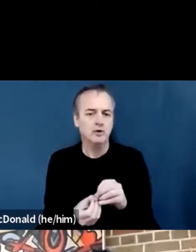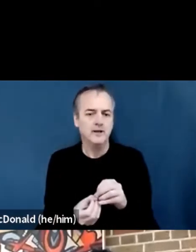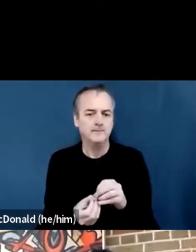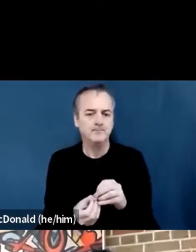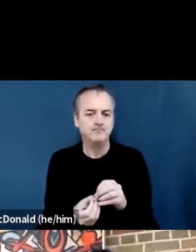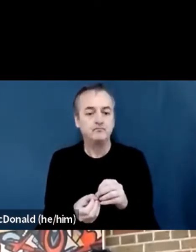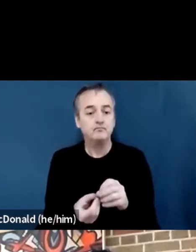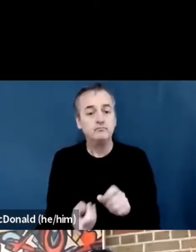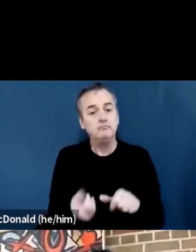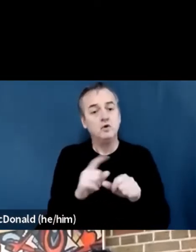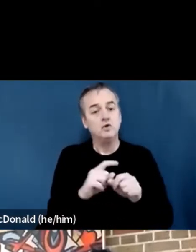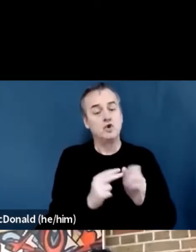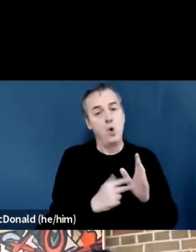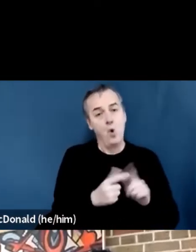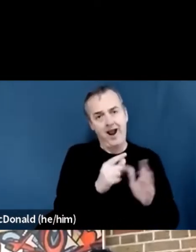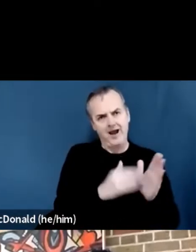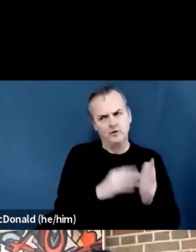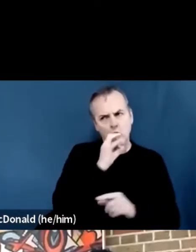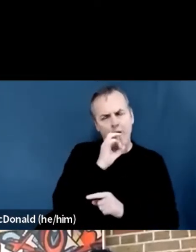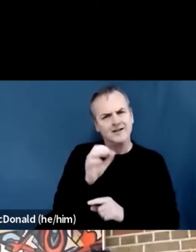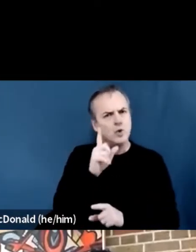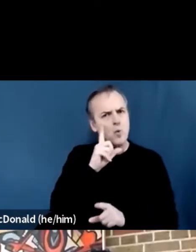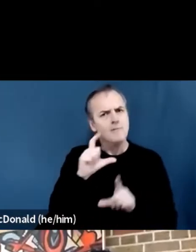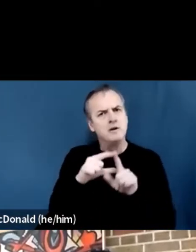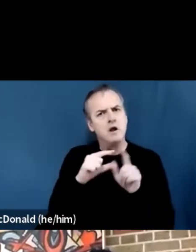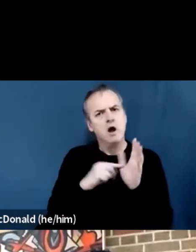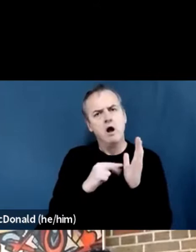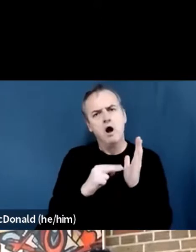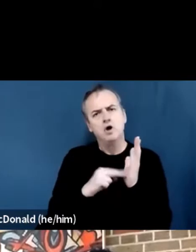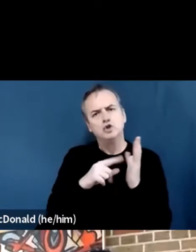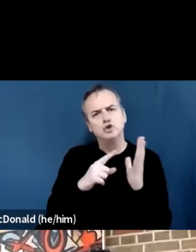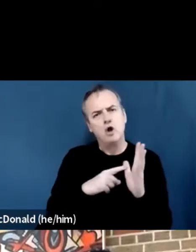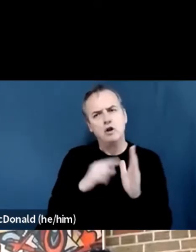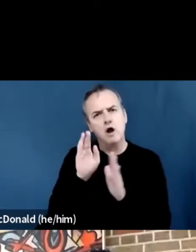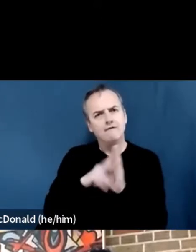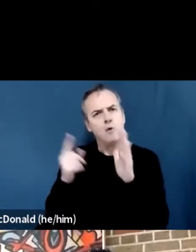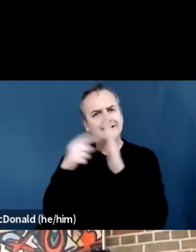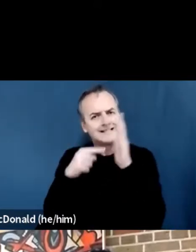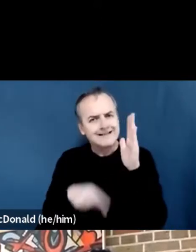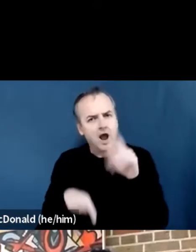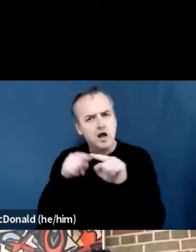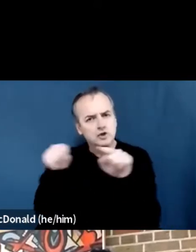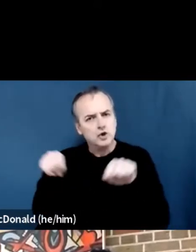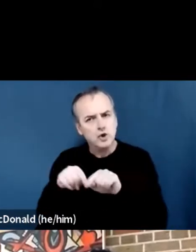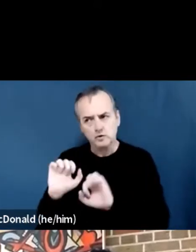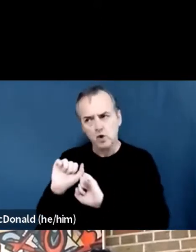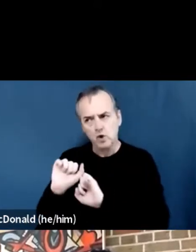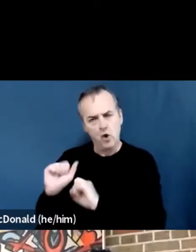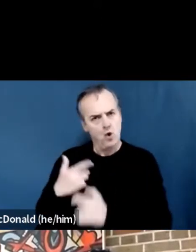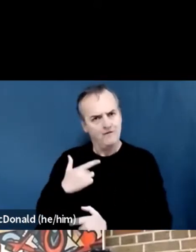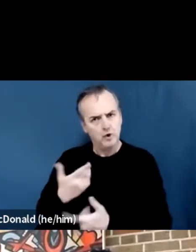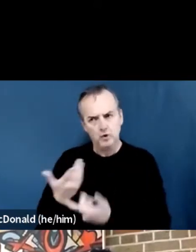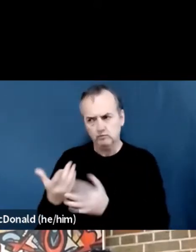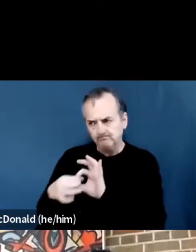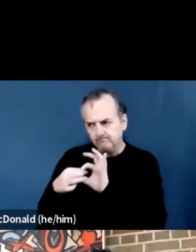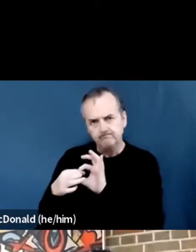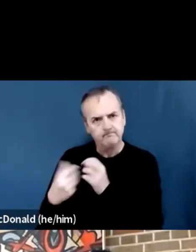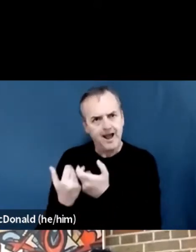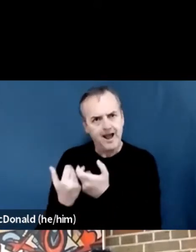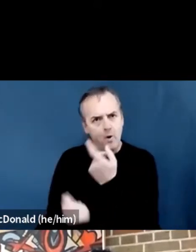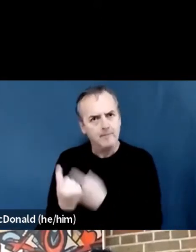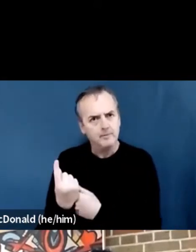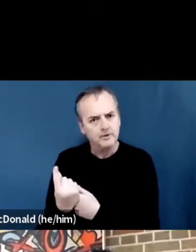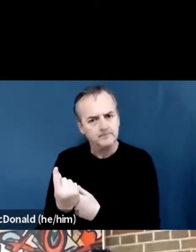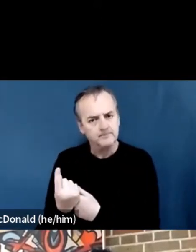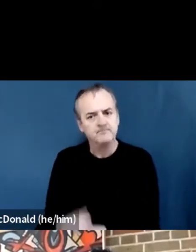I'm going to talk to Donna now just a little bit about that partnership and what it means for Sky Studios and what excites them about the Screenplay Award.